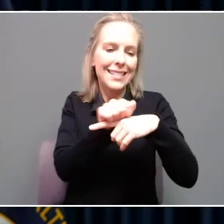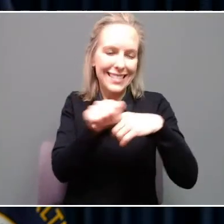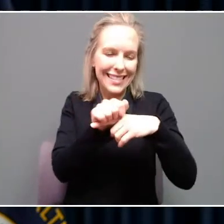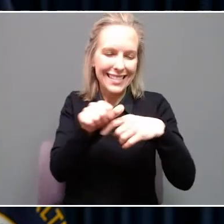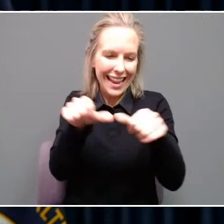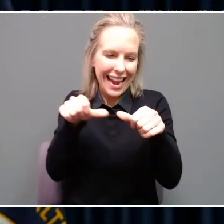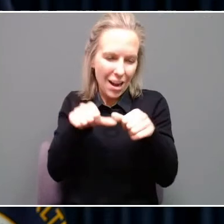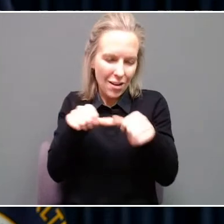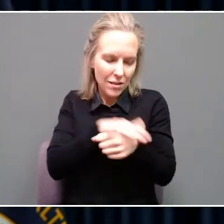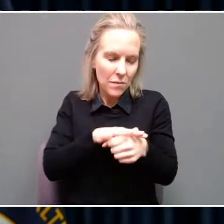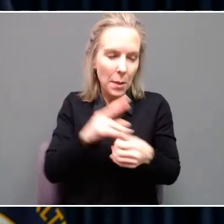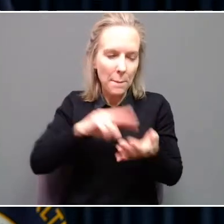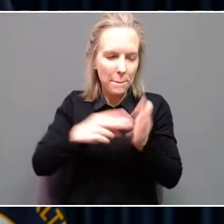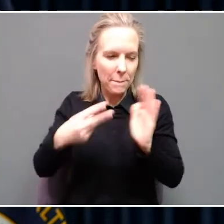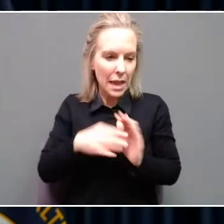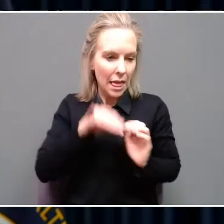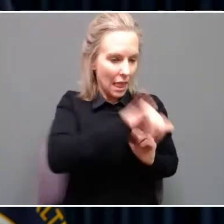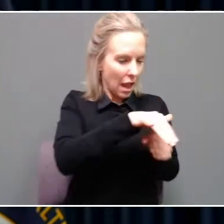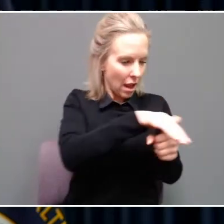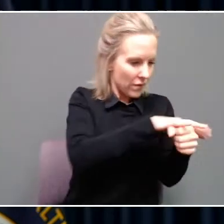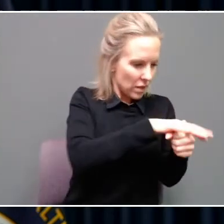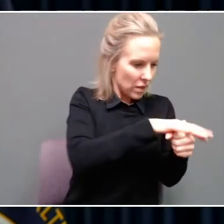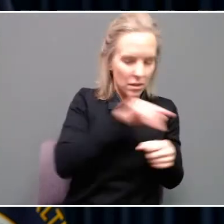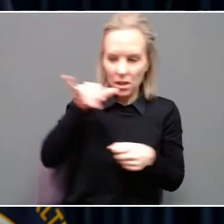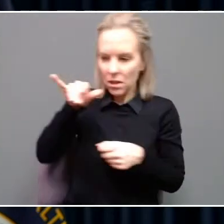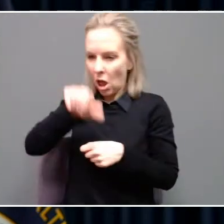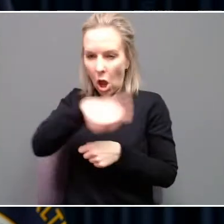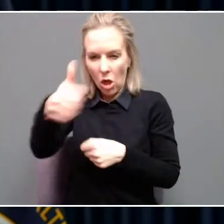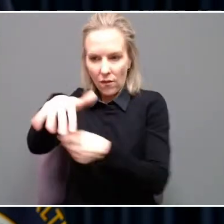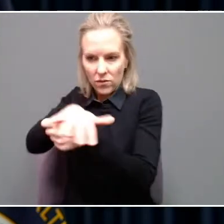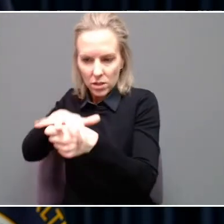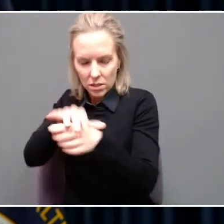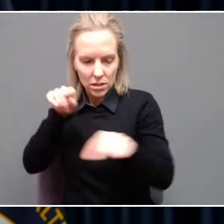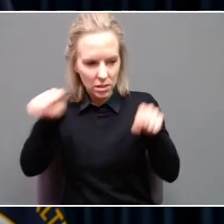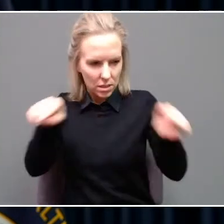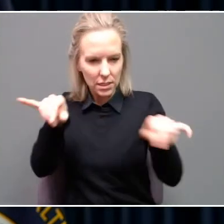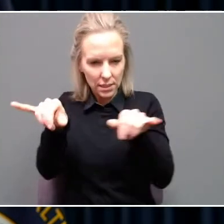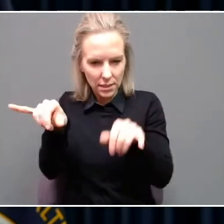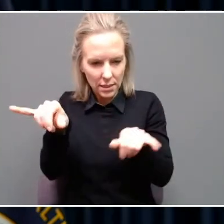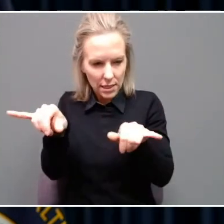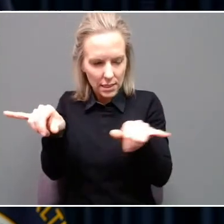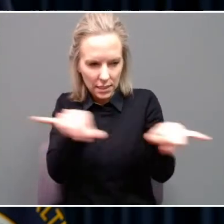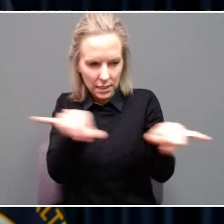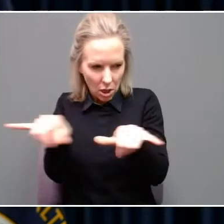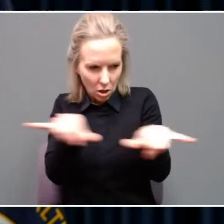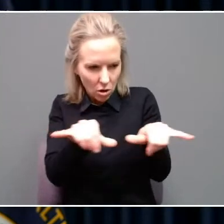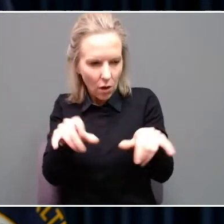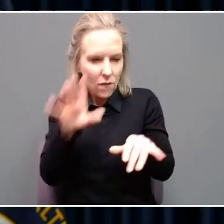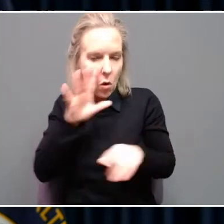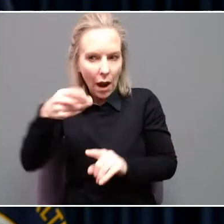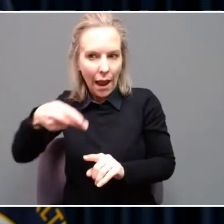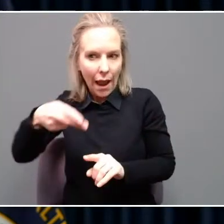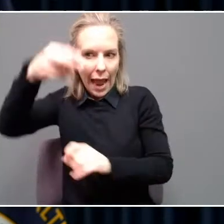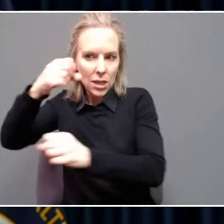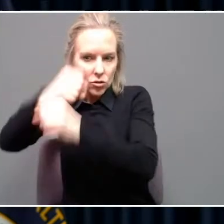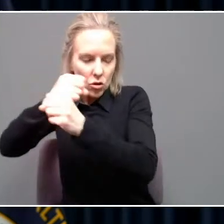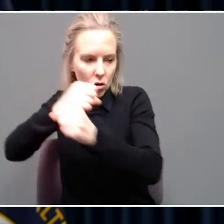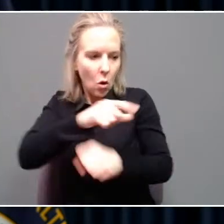facility to the other are similar in the high security and in the lower security, and that we don't have